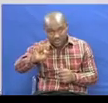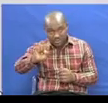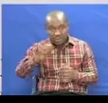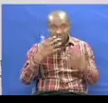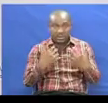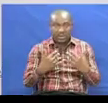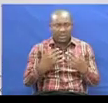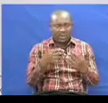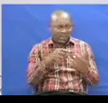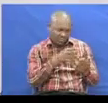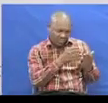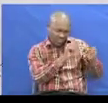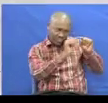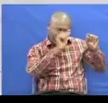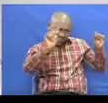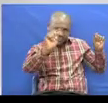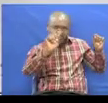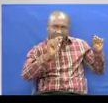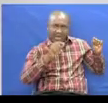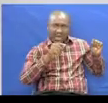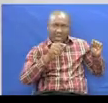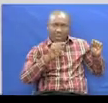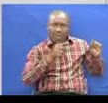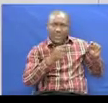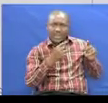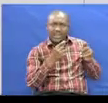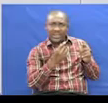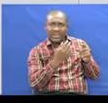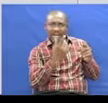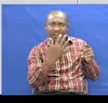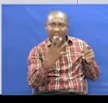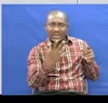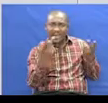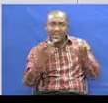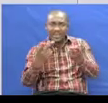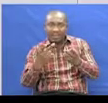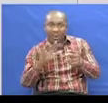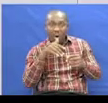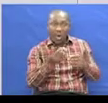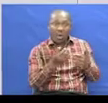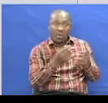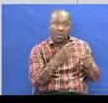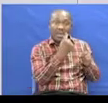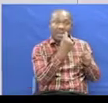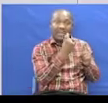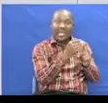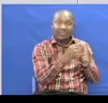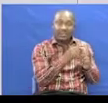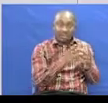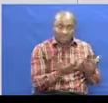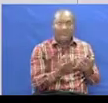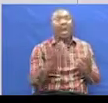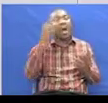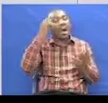So the number which this one, in order to remain with a variable, it means 2.8 is